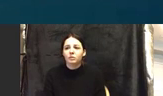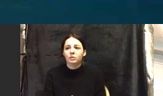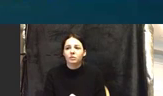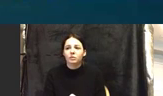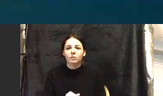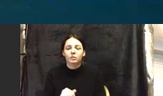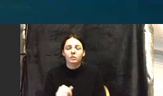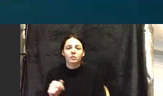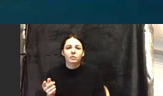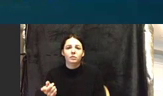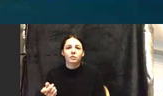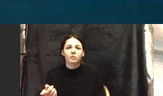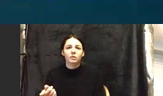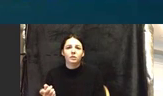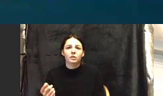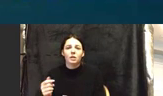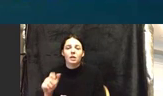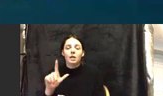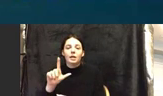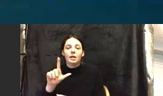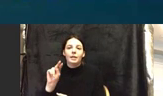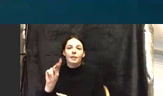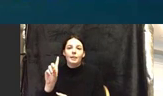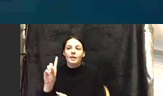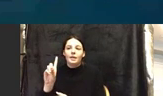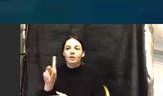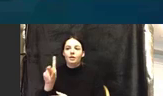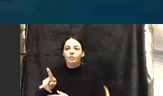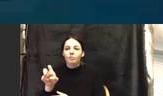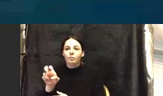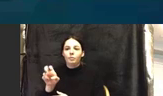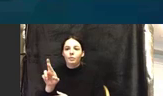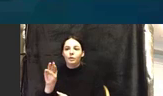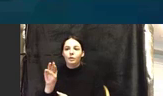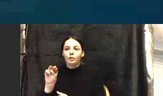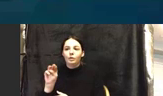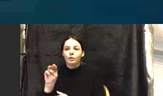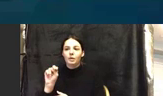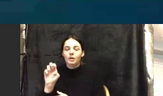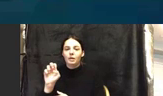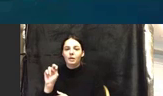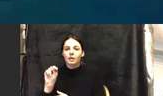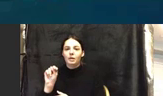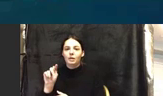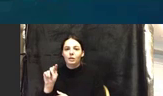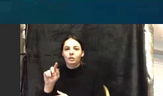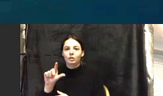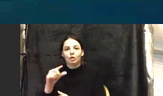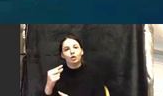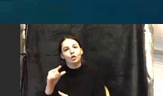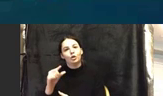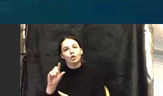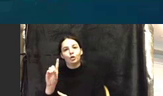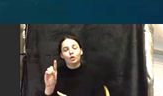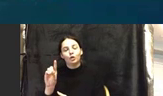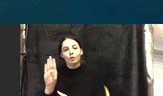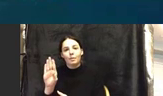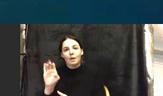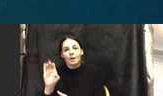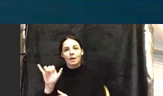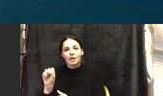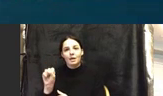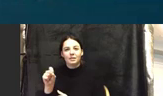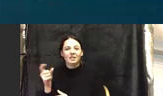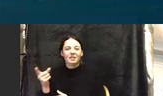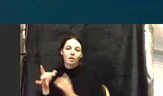For A Land of Permanent Goodbyes, which is my book on the refugee crisis, I was supposed to initially at the time be writing a book